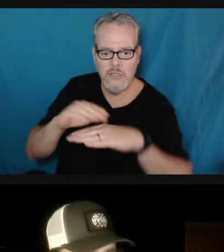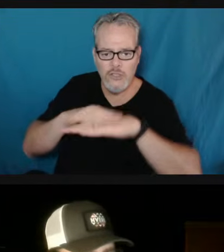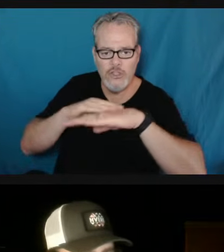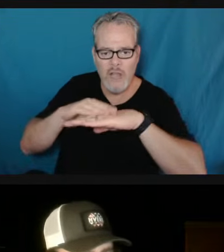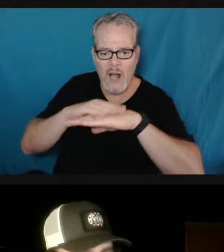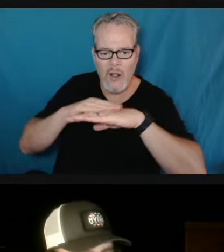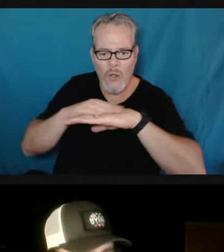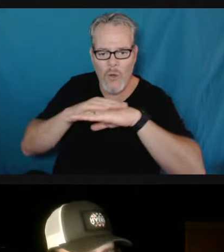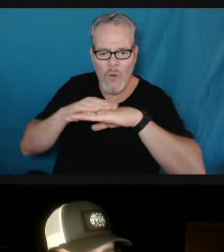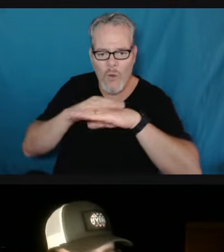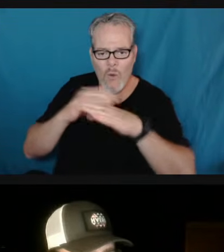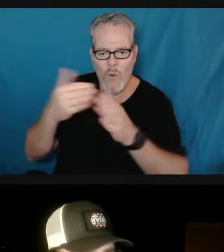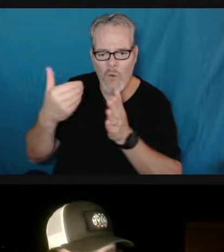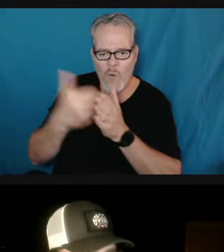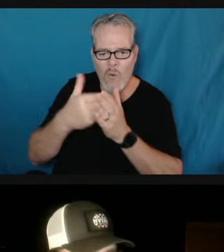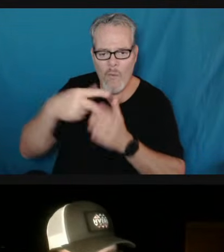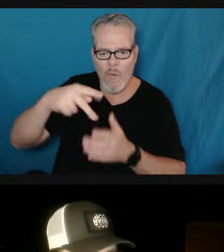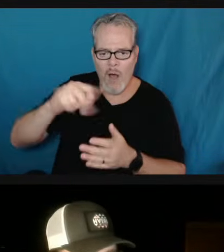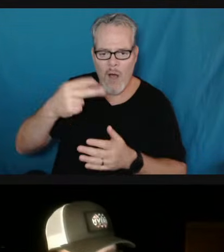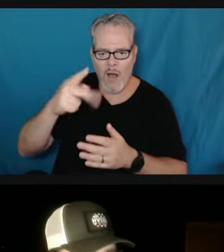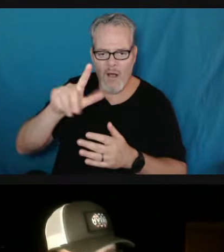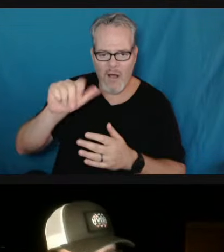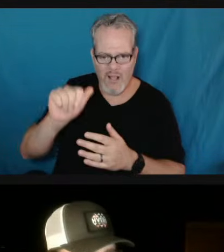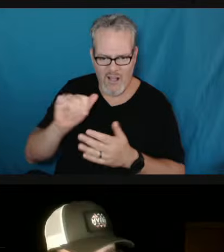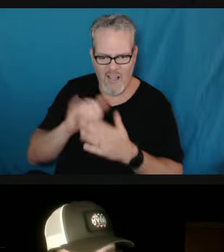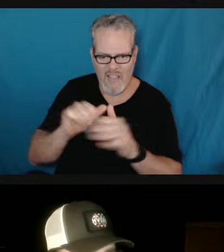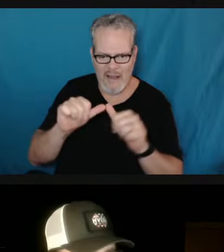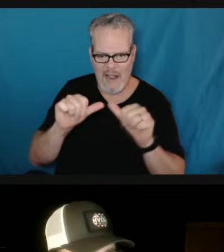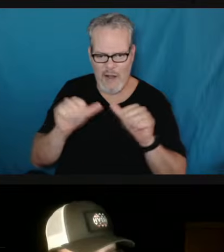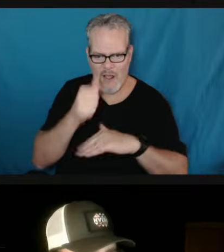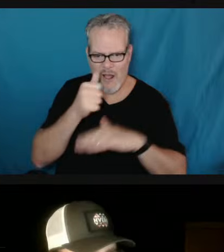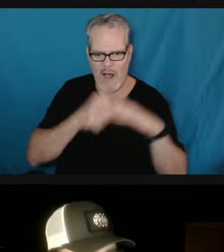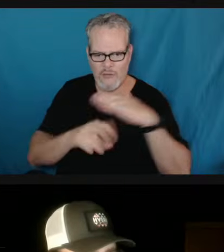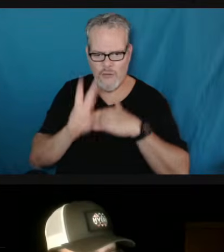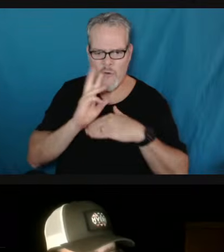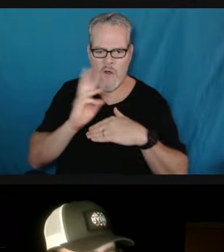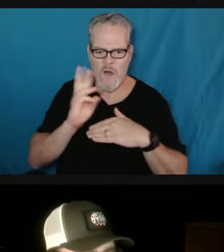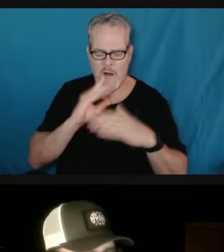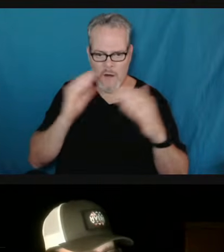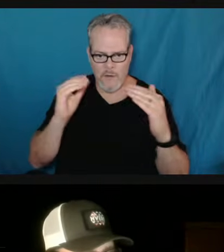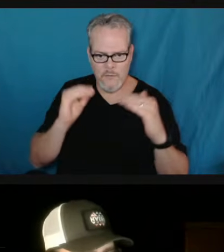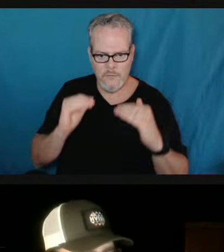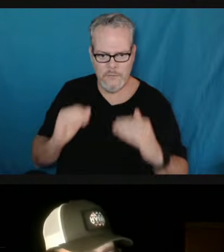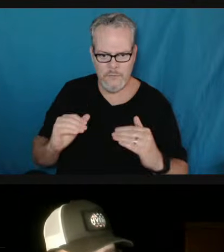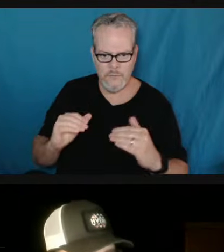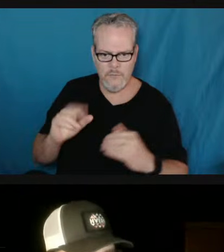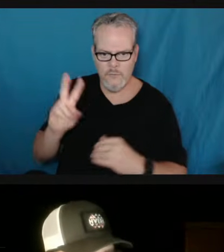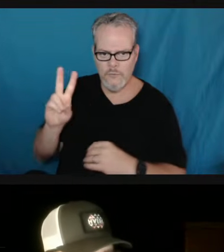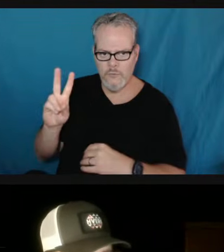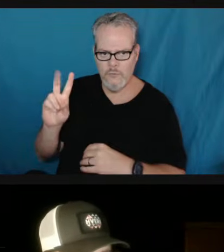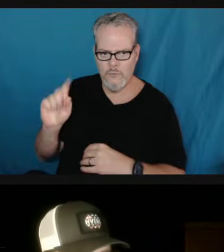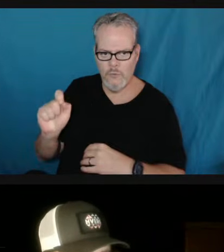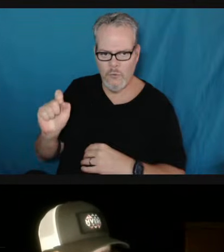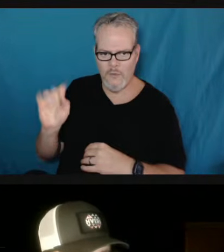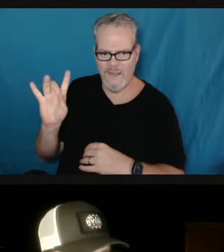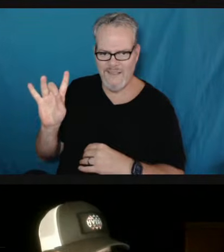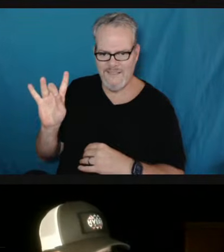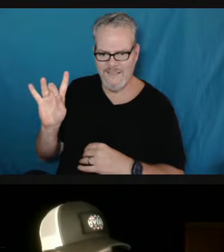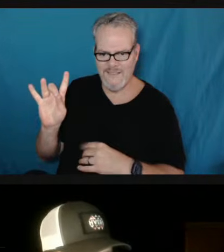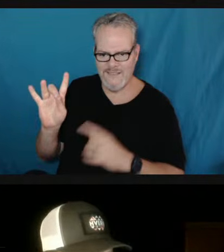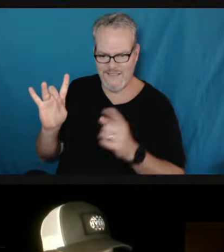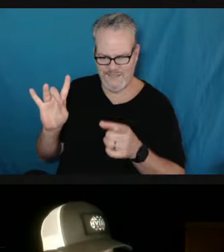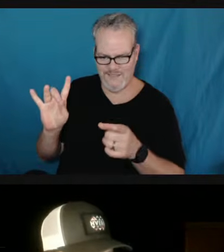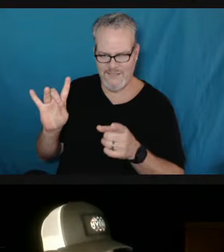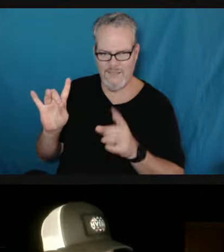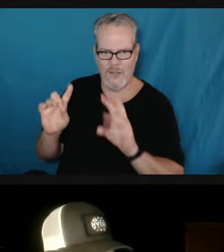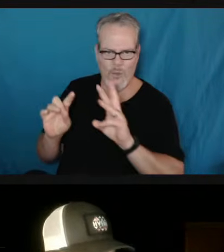changing subterranean deep swarm. And then we have a 2.8 here on the west flank of Mauna